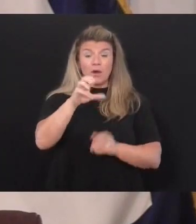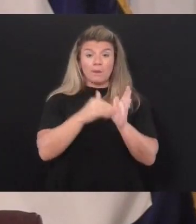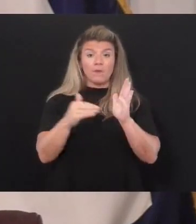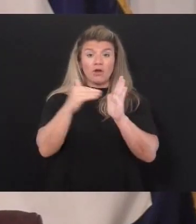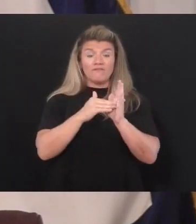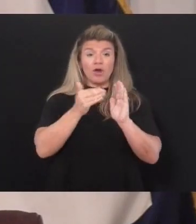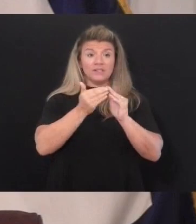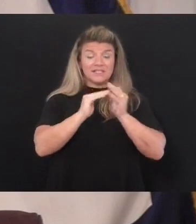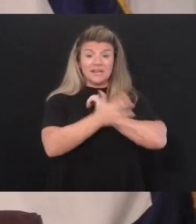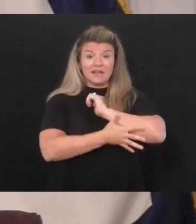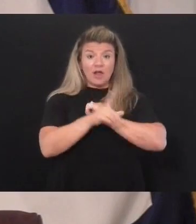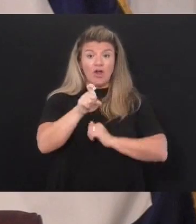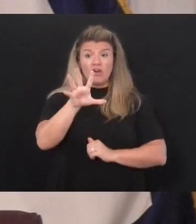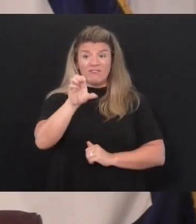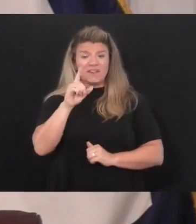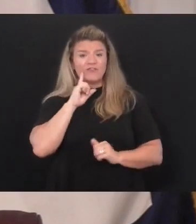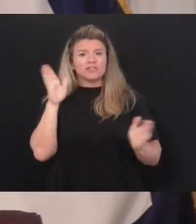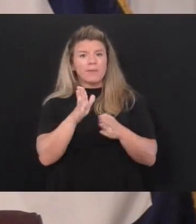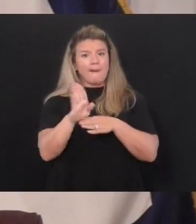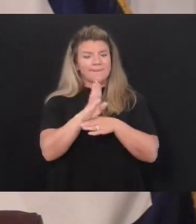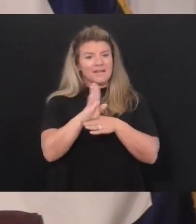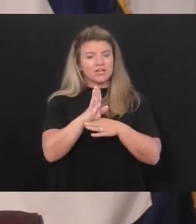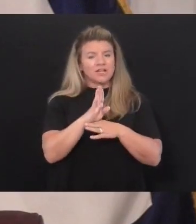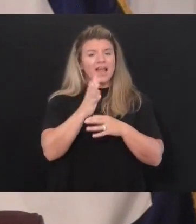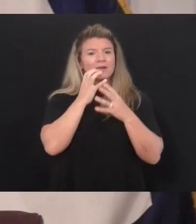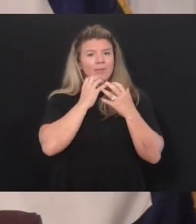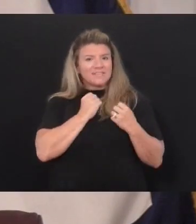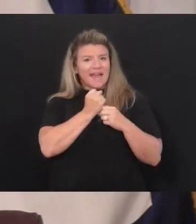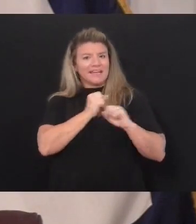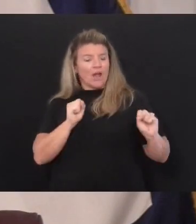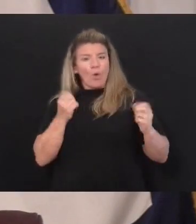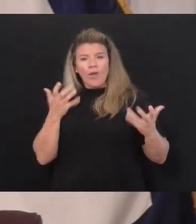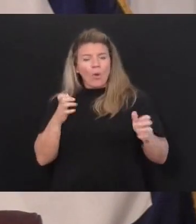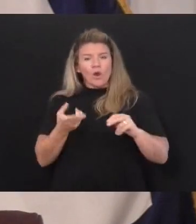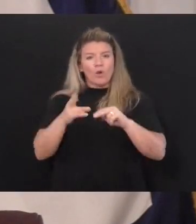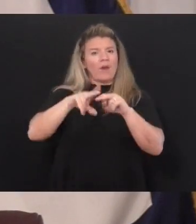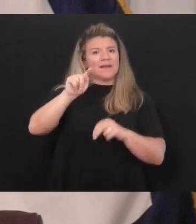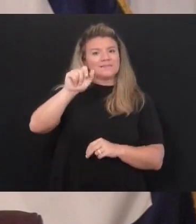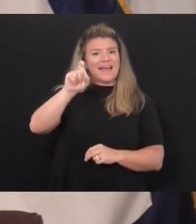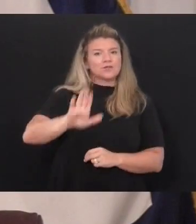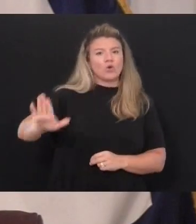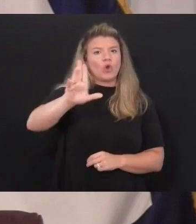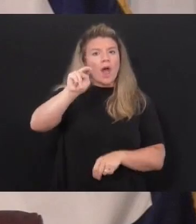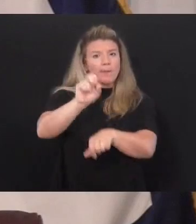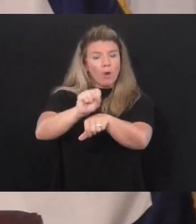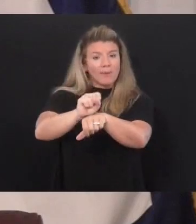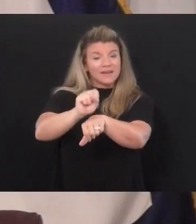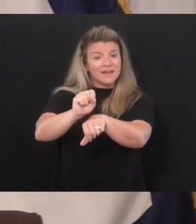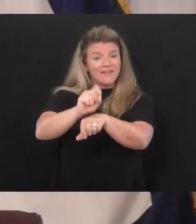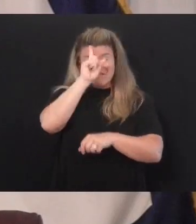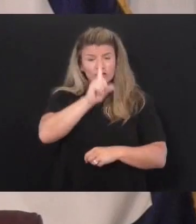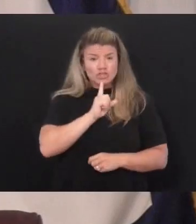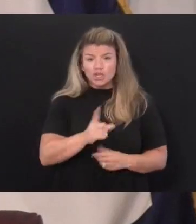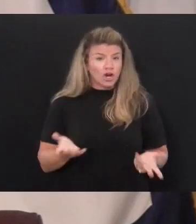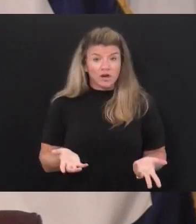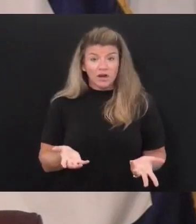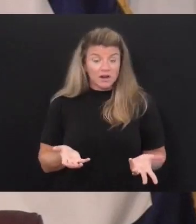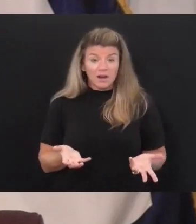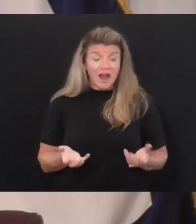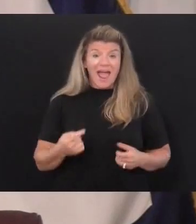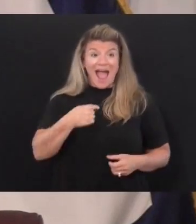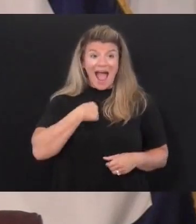force. As some of you have seen over the last couple of days, reporting about National Guardsmen testing positive at the